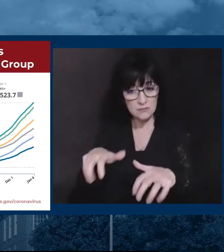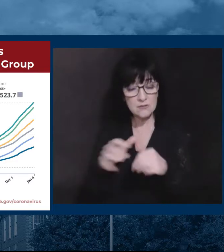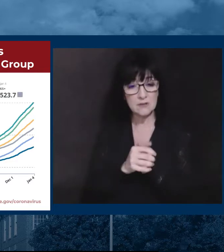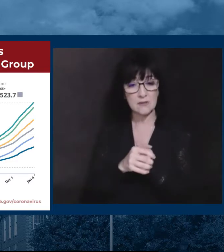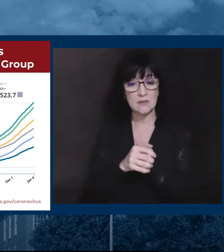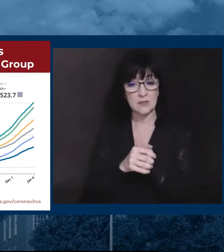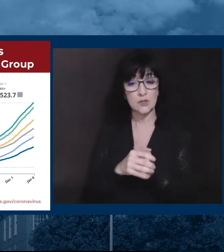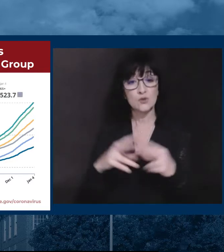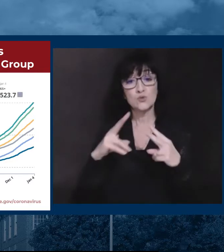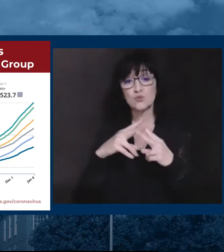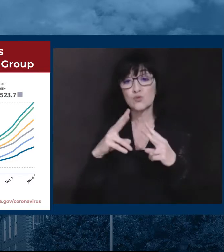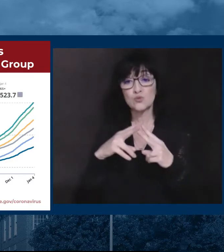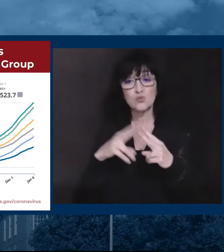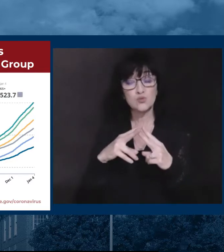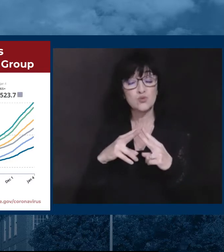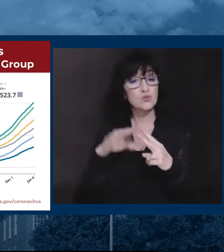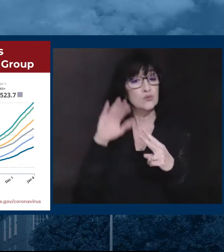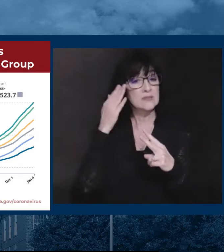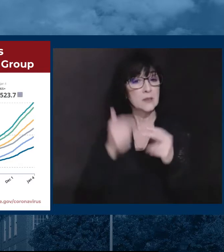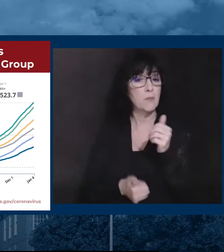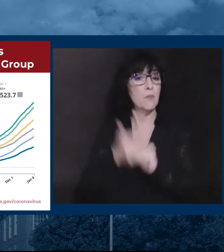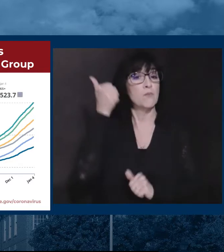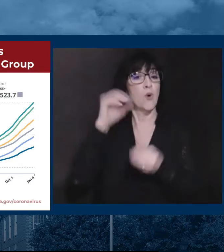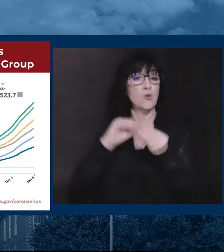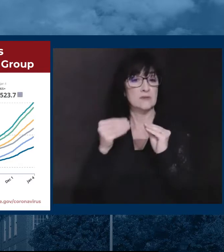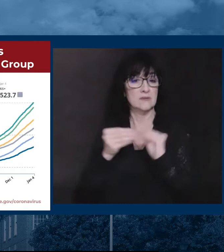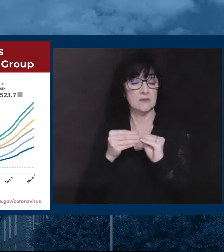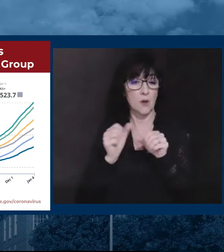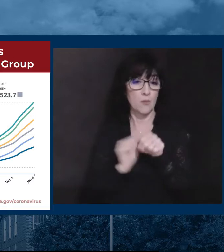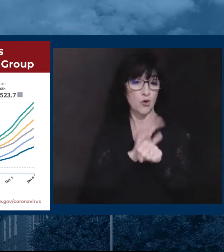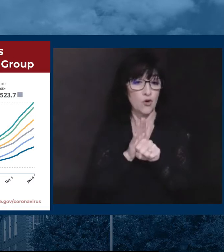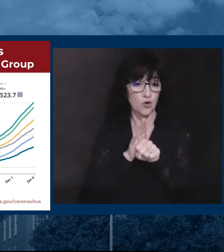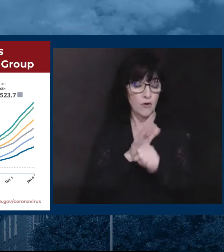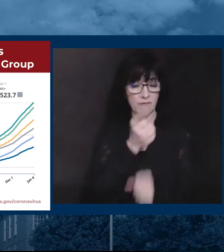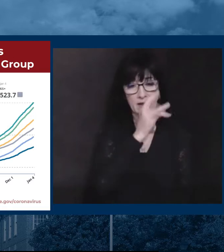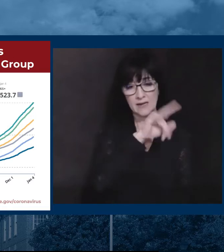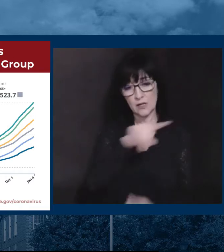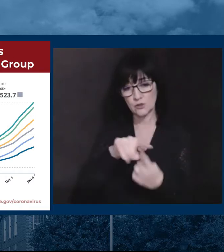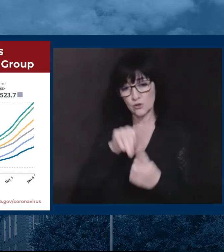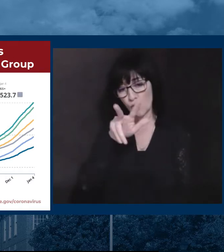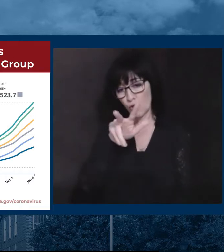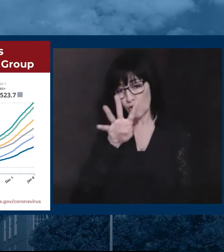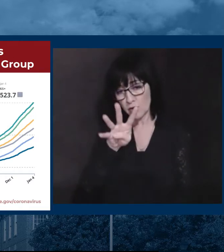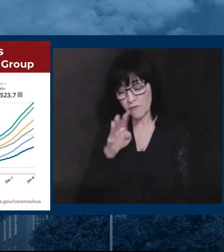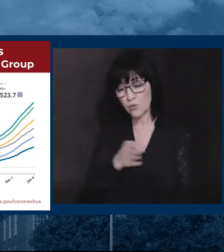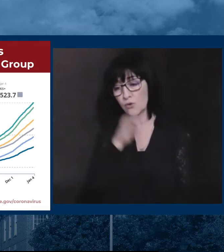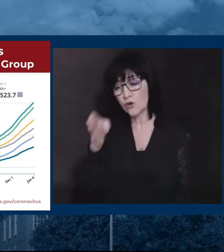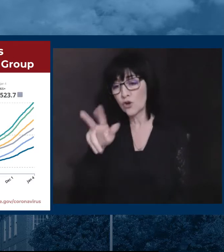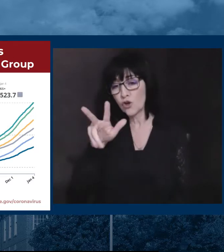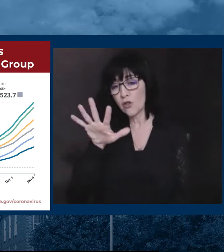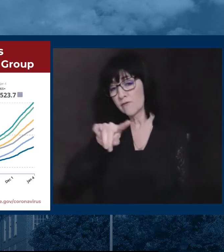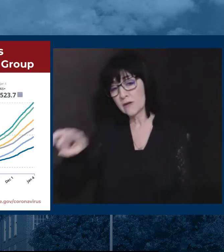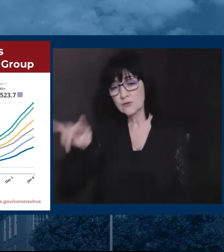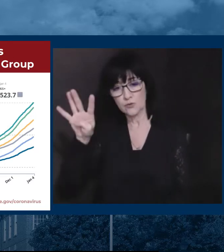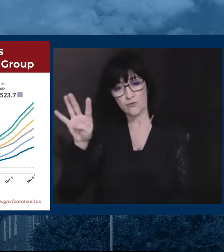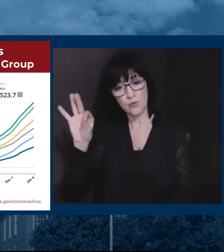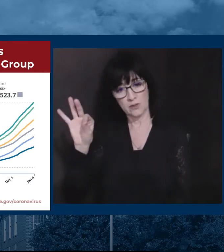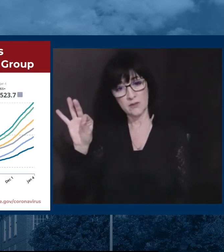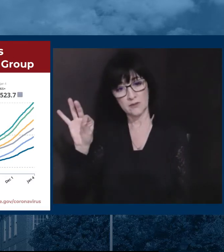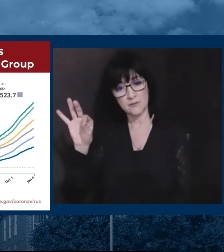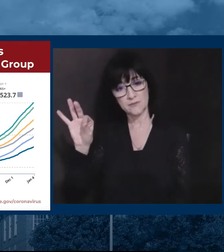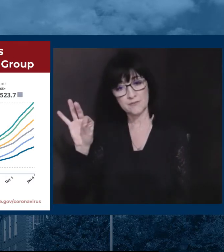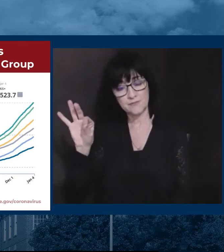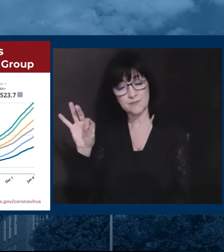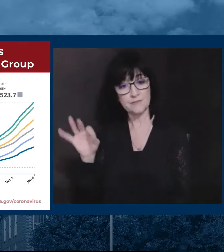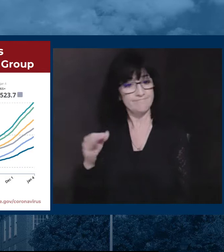the way at the top level there, 18 to 34-year-olds and 35 to 49-year-olds. And our